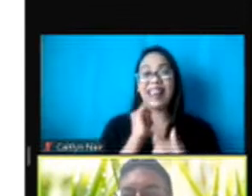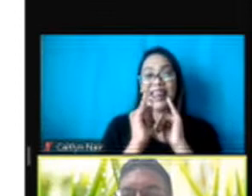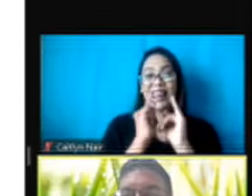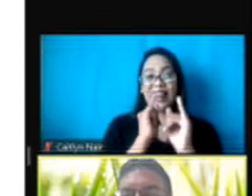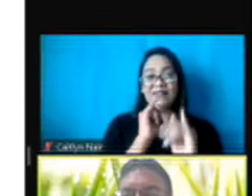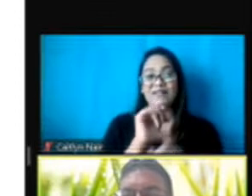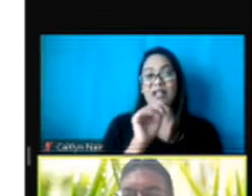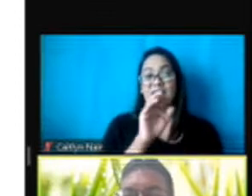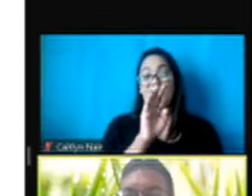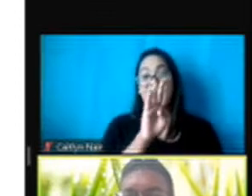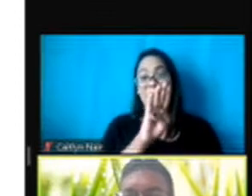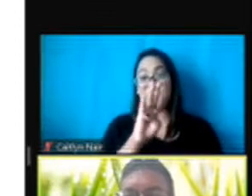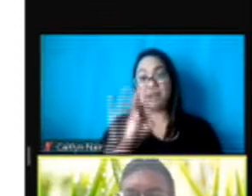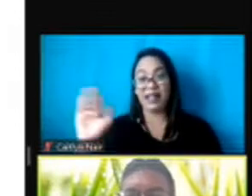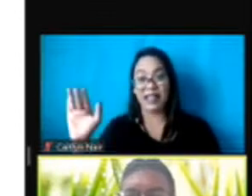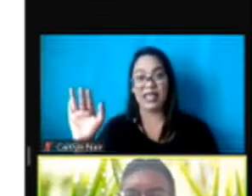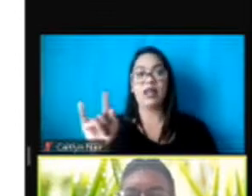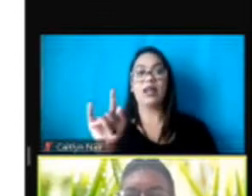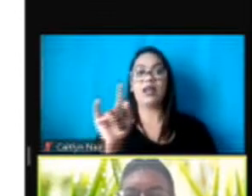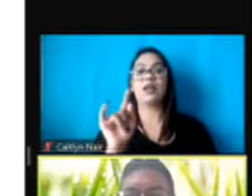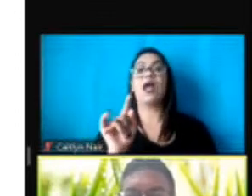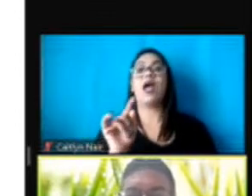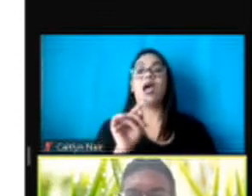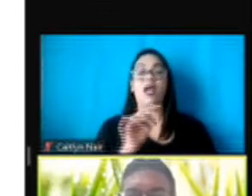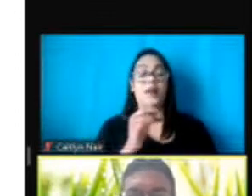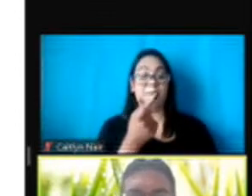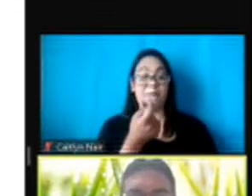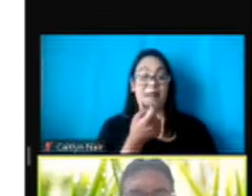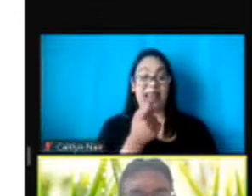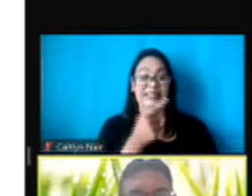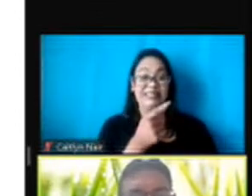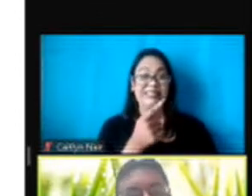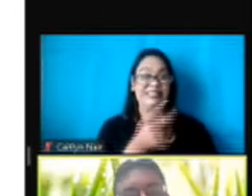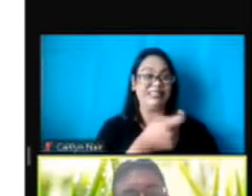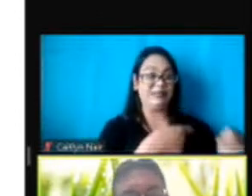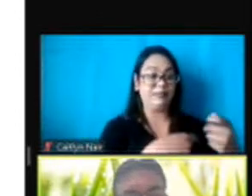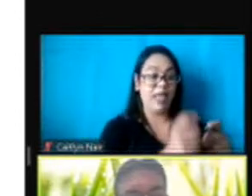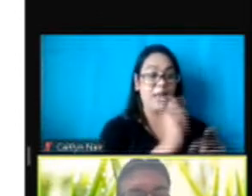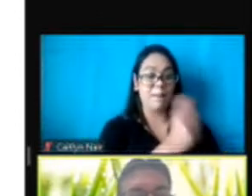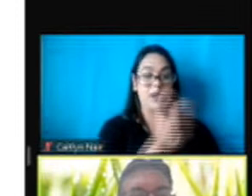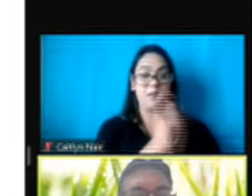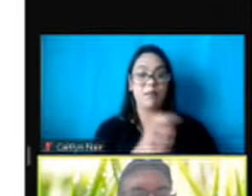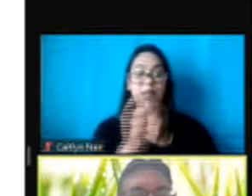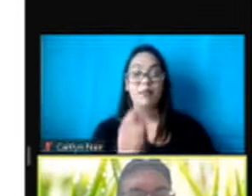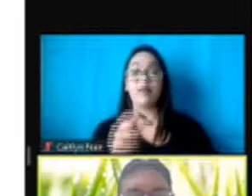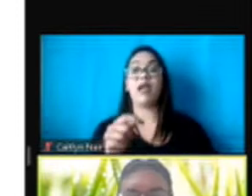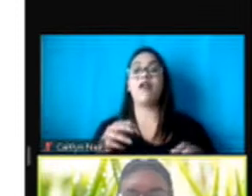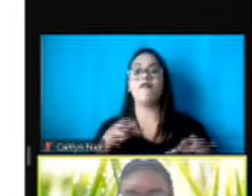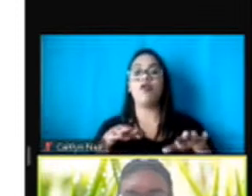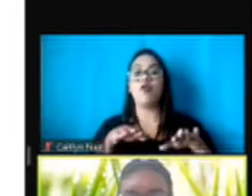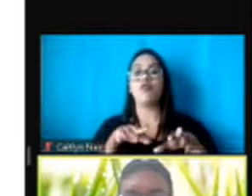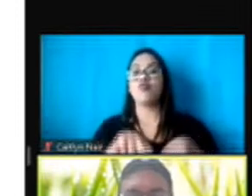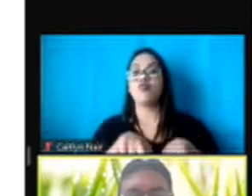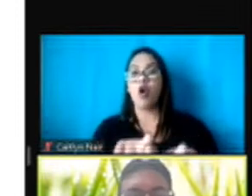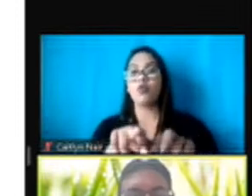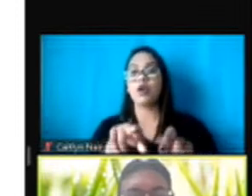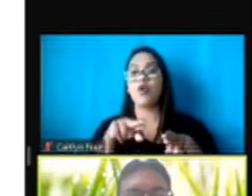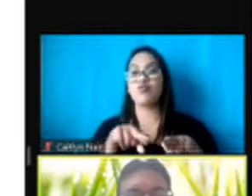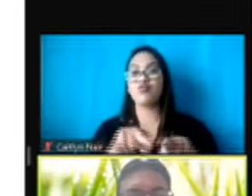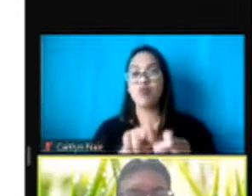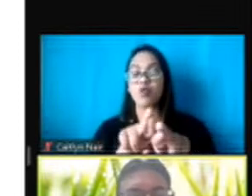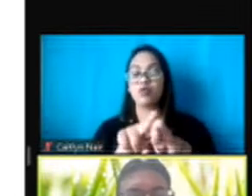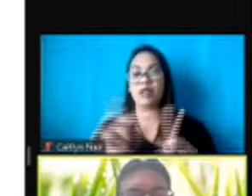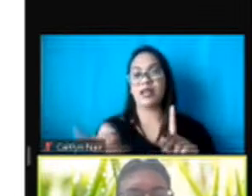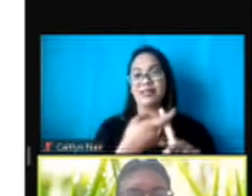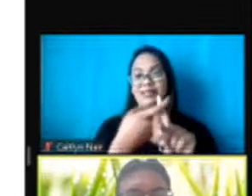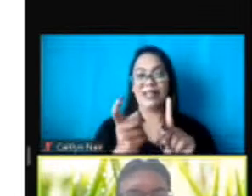year has been spent on road crashes in the city limits. In our unit, we looked in 2017